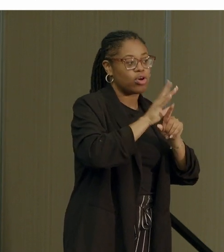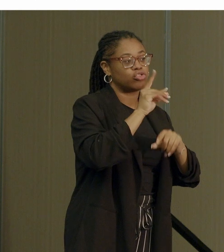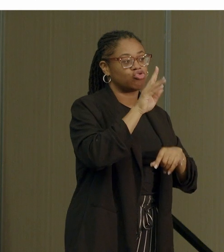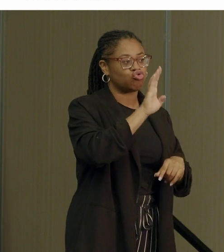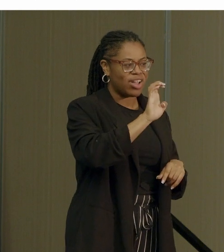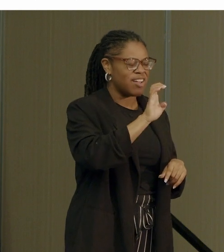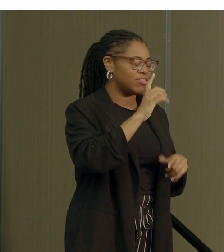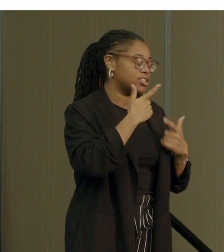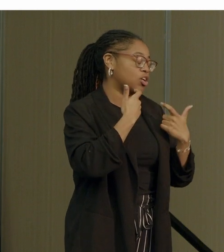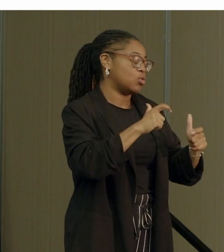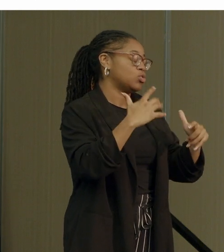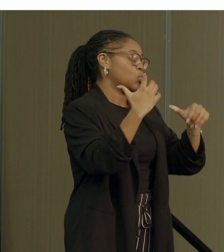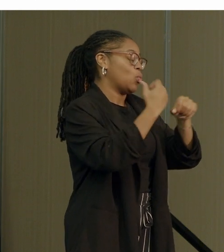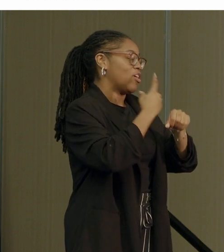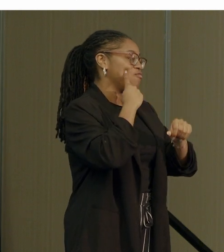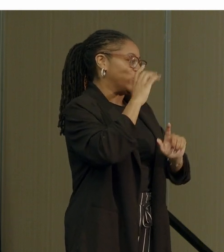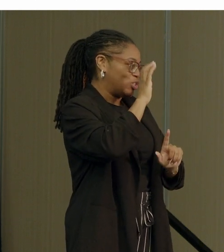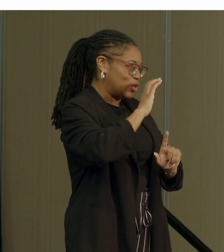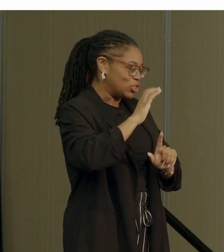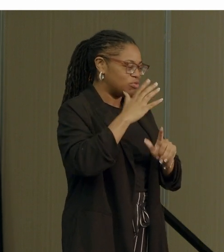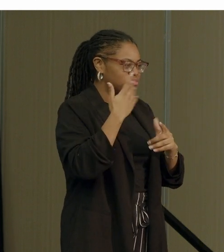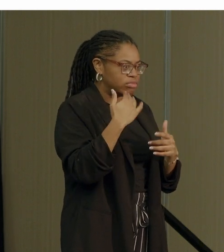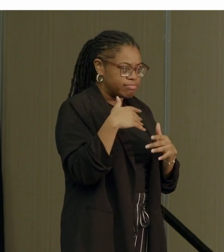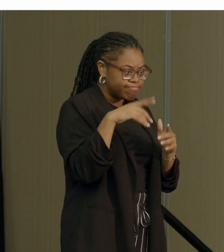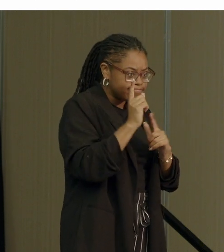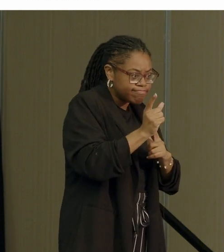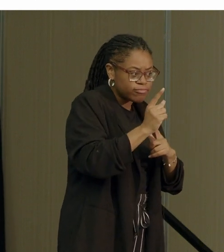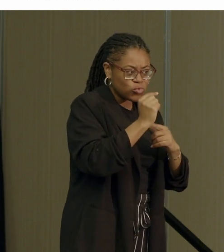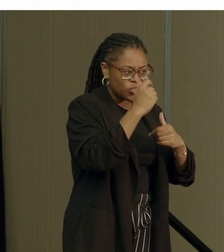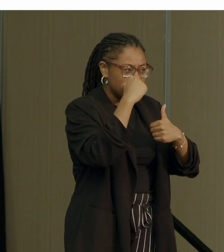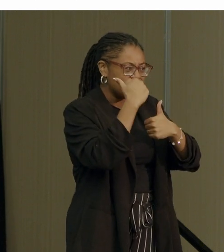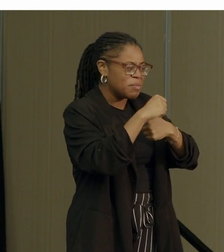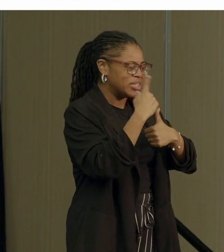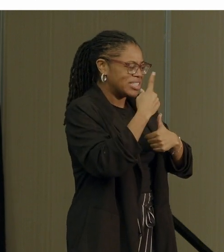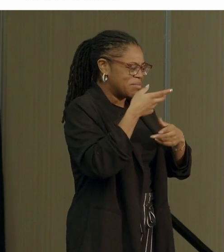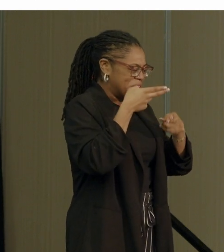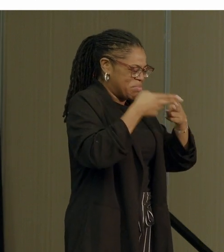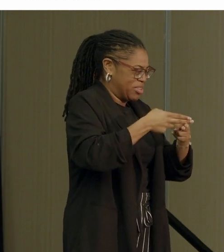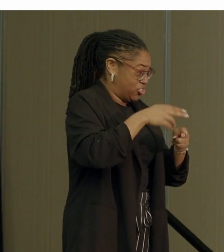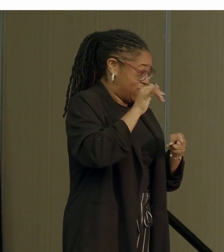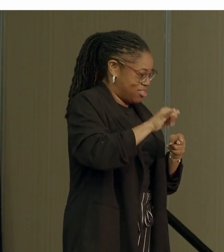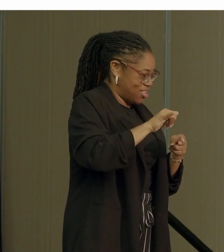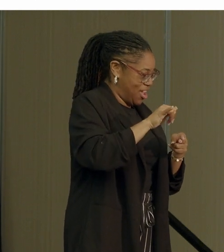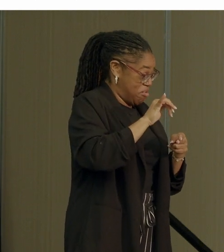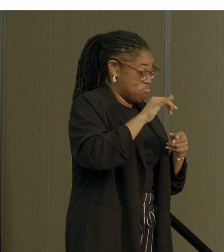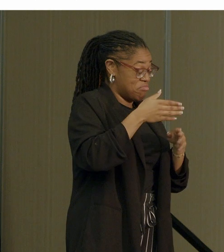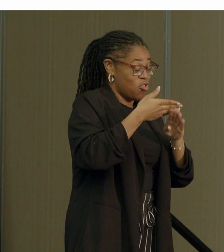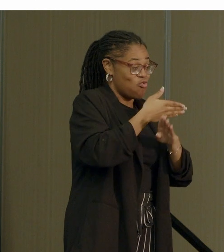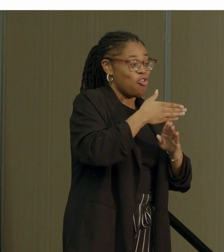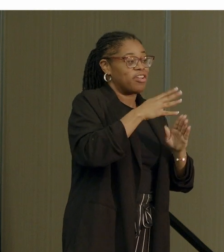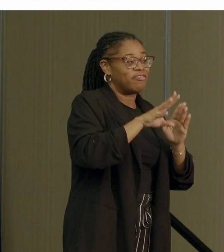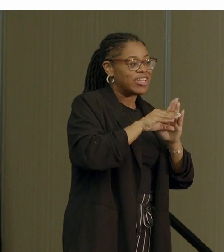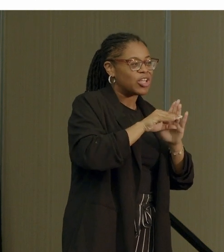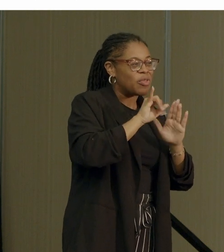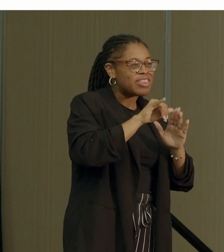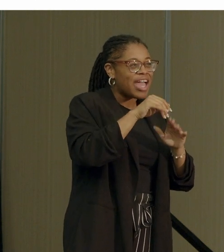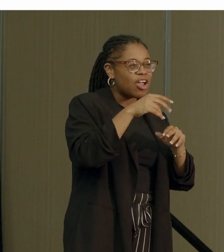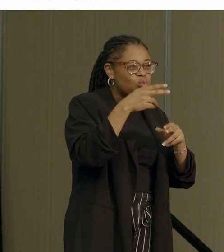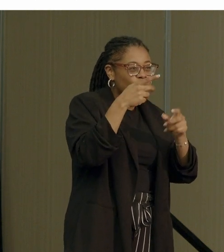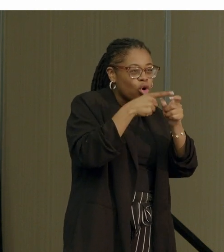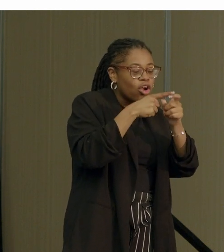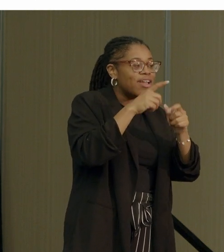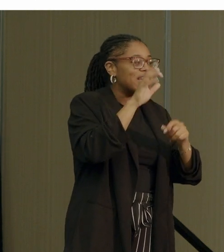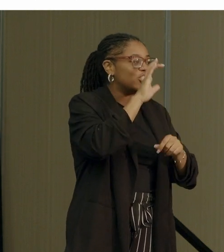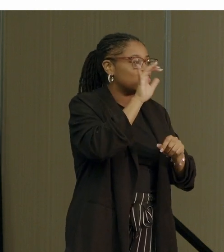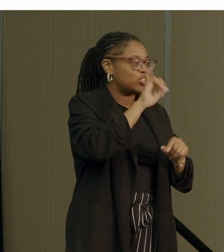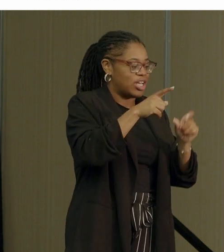huge win for searching. We've all been in that moment trying to remember something mentioned in that recording meeting. I remember this keyword. Now you can search